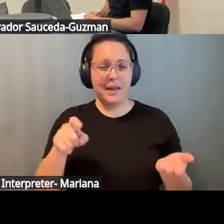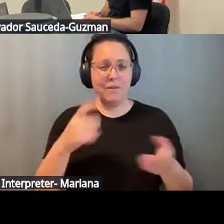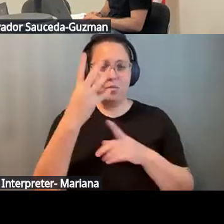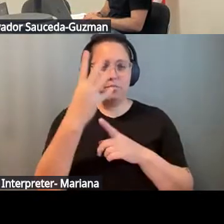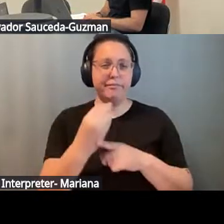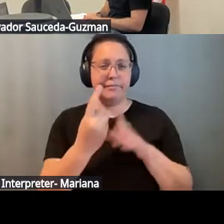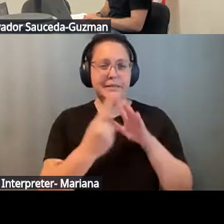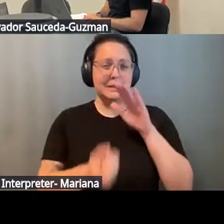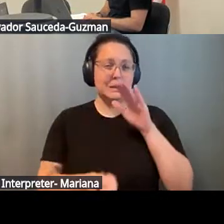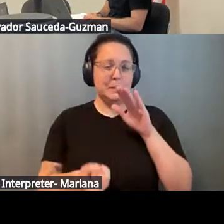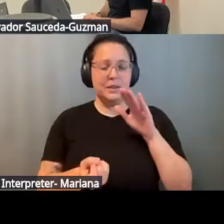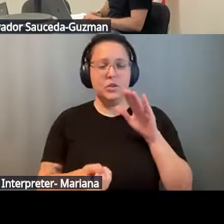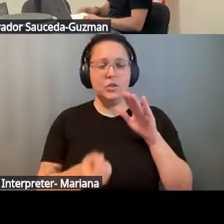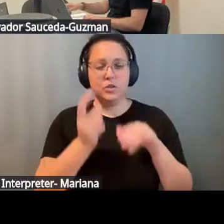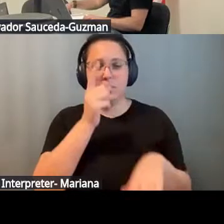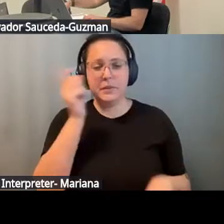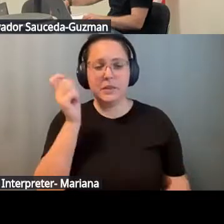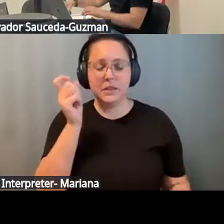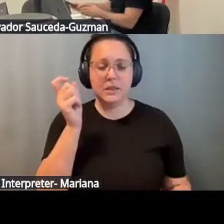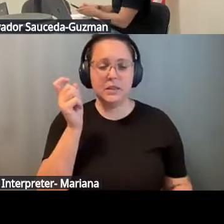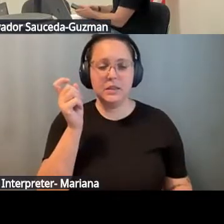because